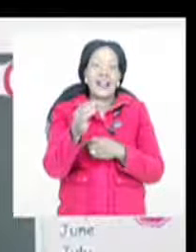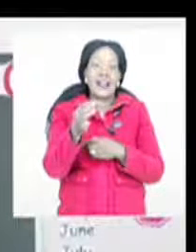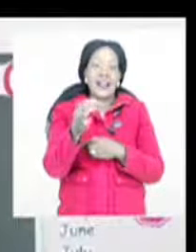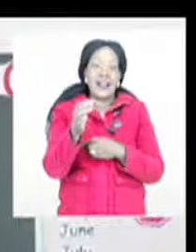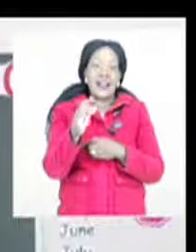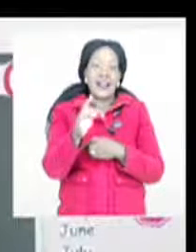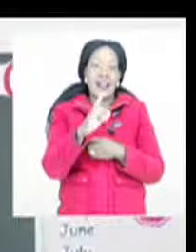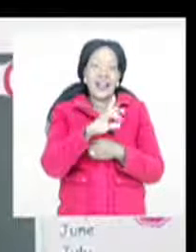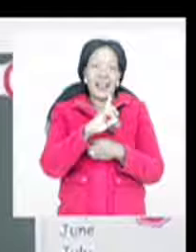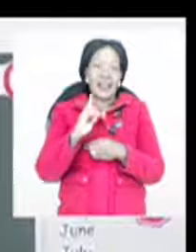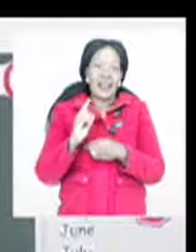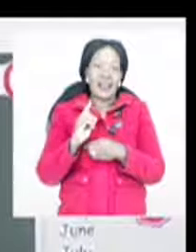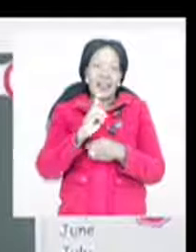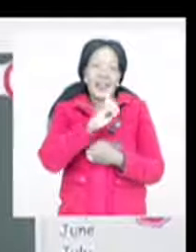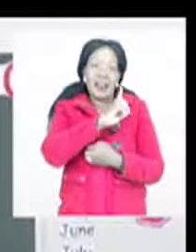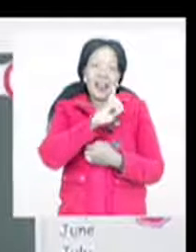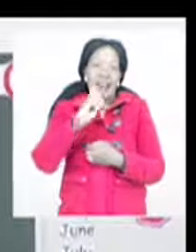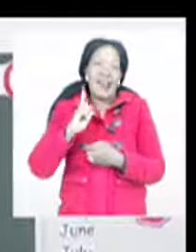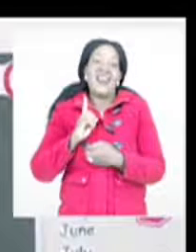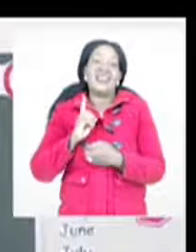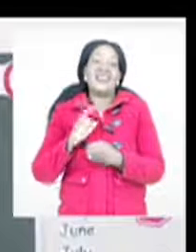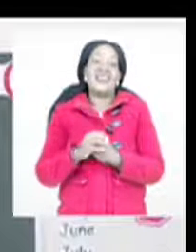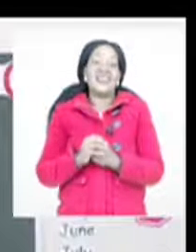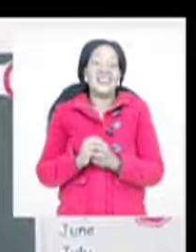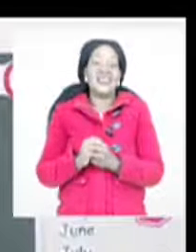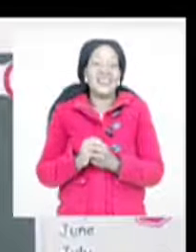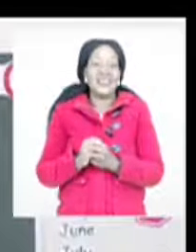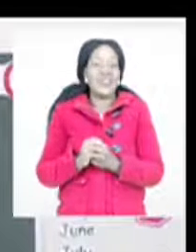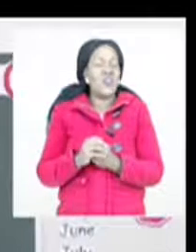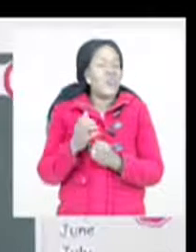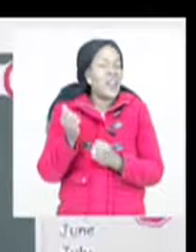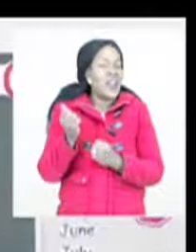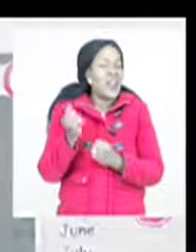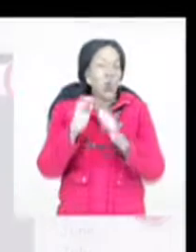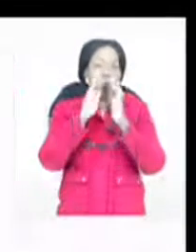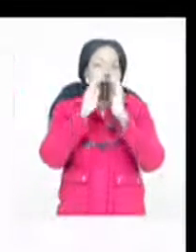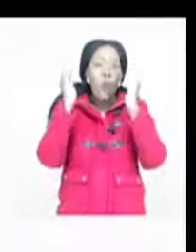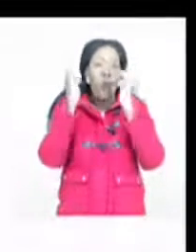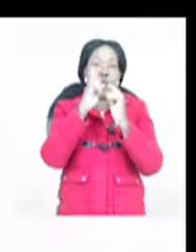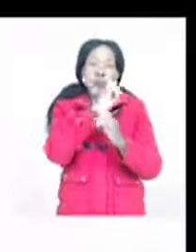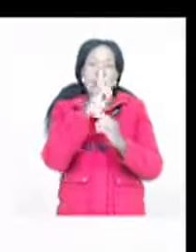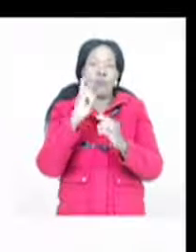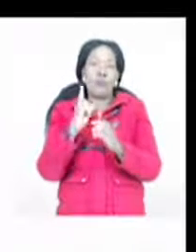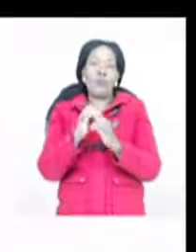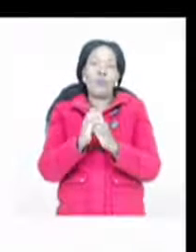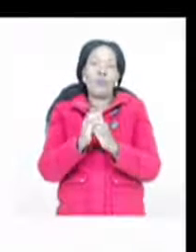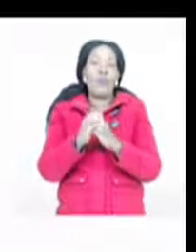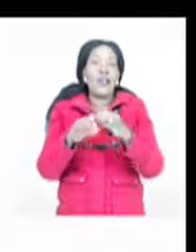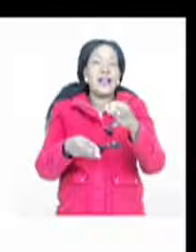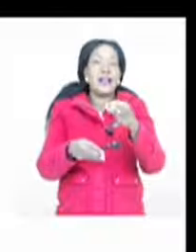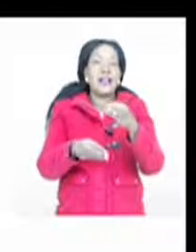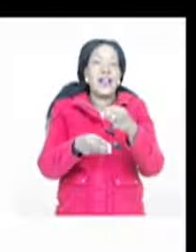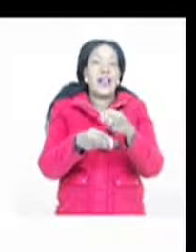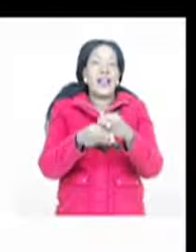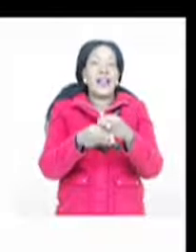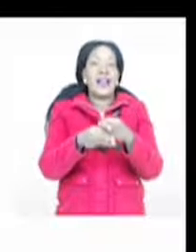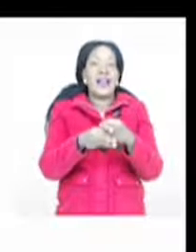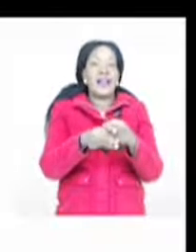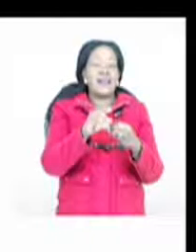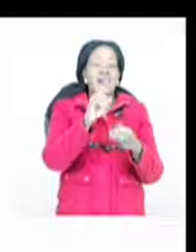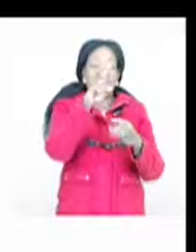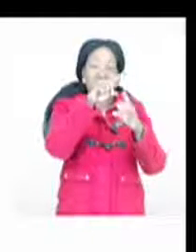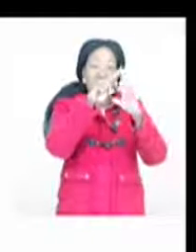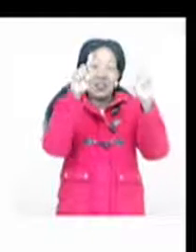9, 10, 11. We have 11 balloons. Make sure you fill in 11 balloons on